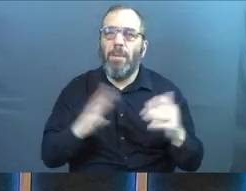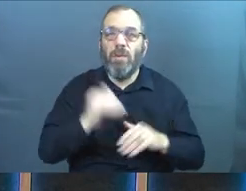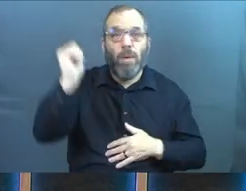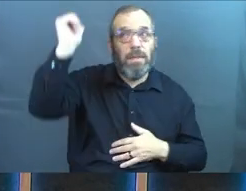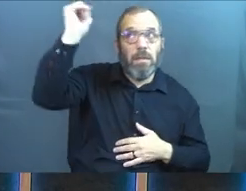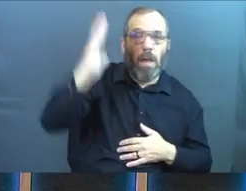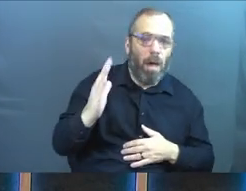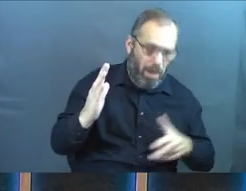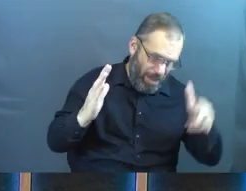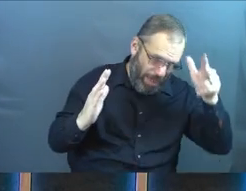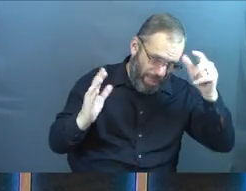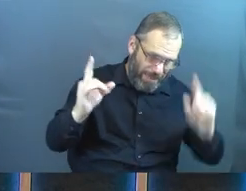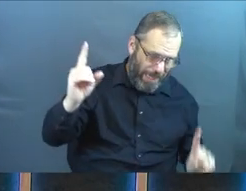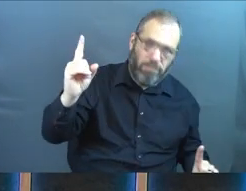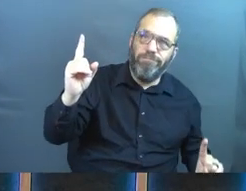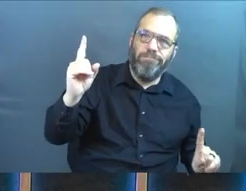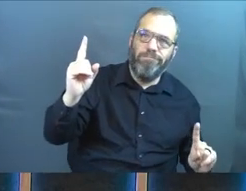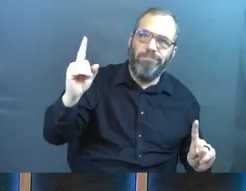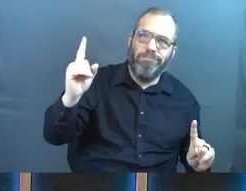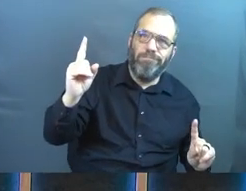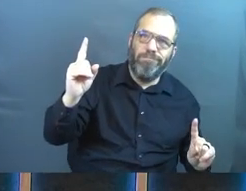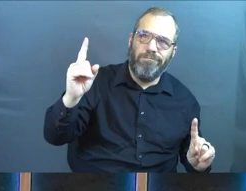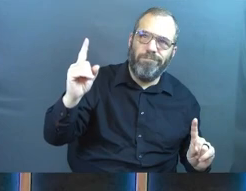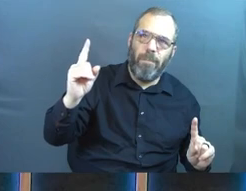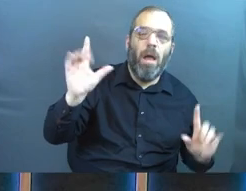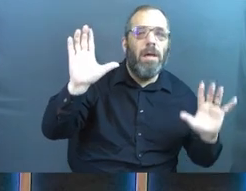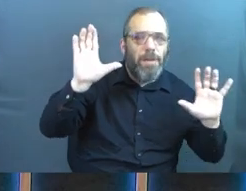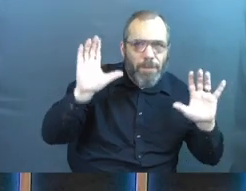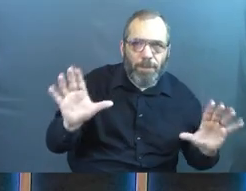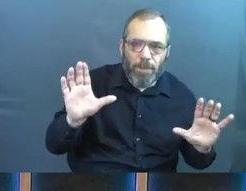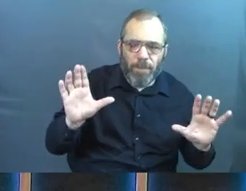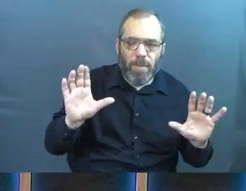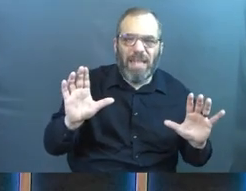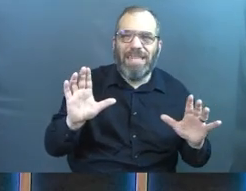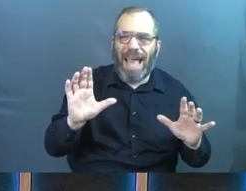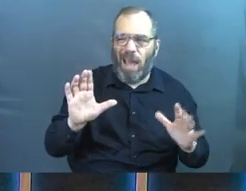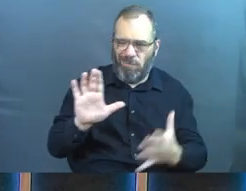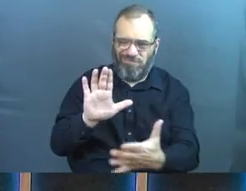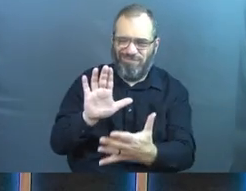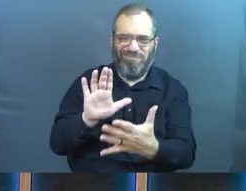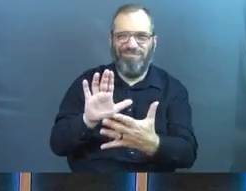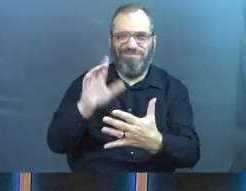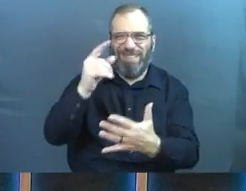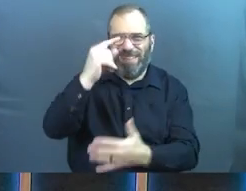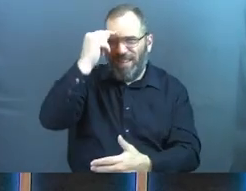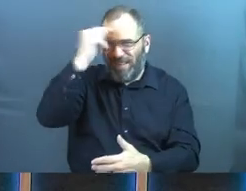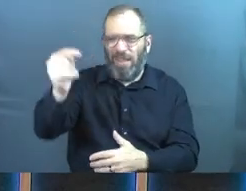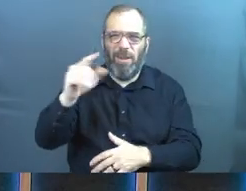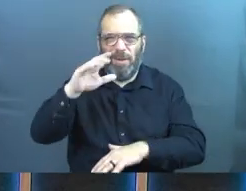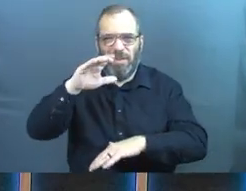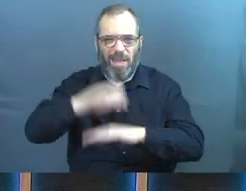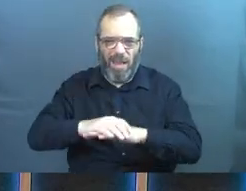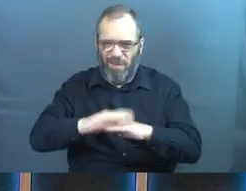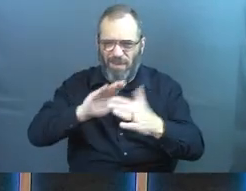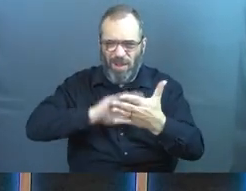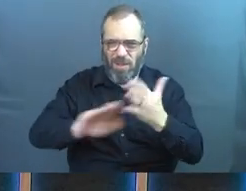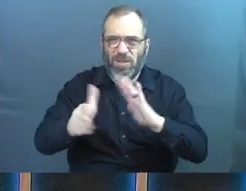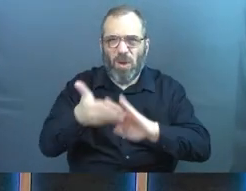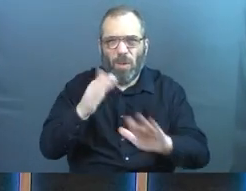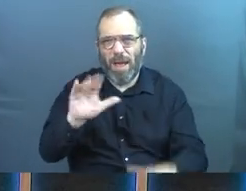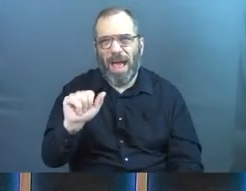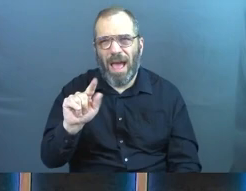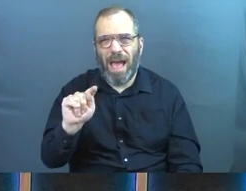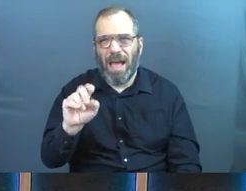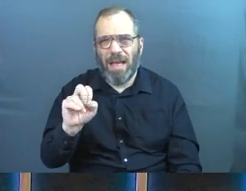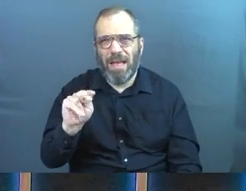Satan. Amen. The enemy. Now, there are other, the academics call them theories of the atonement, and I'm not going to